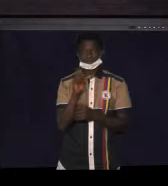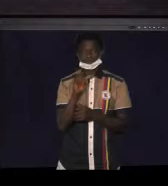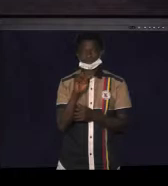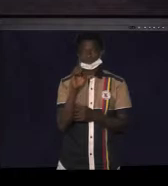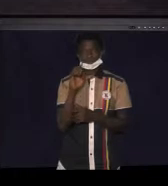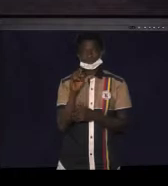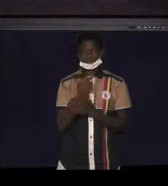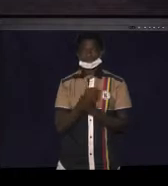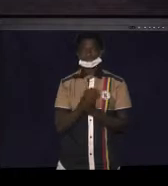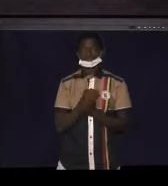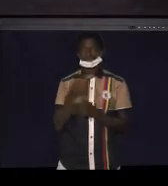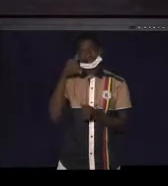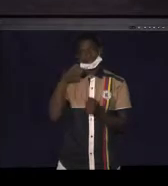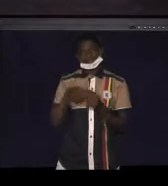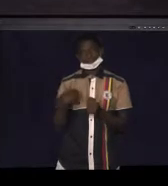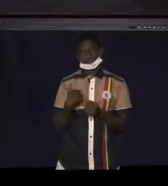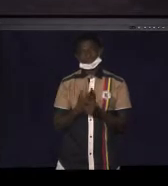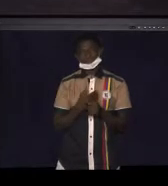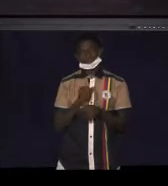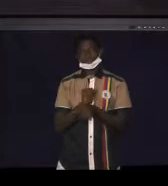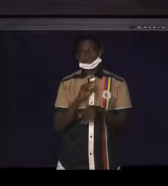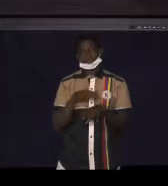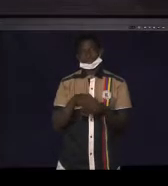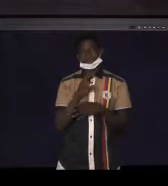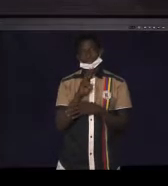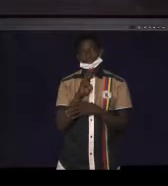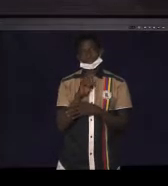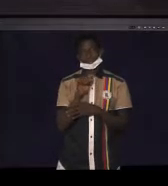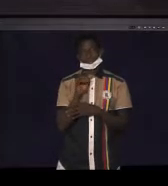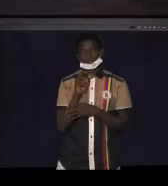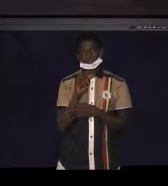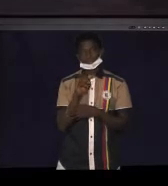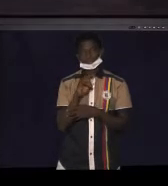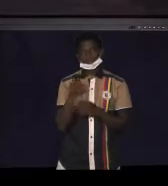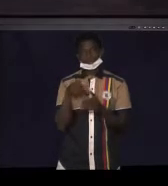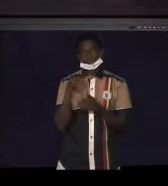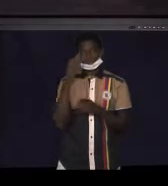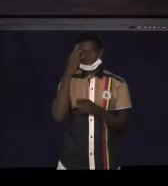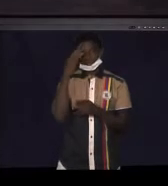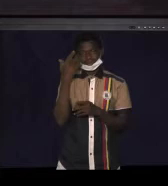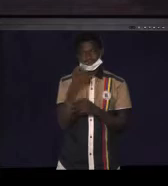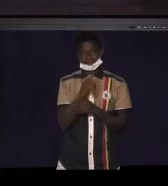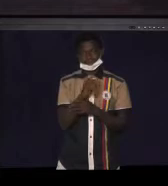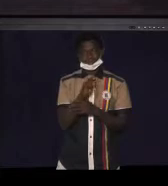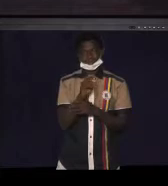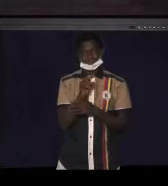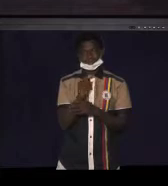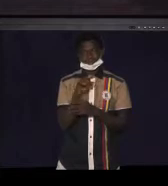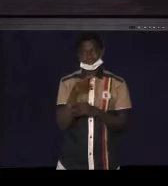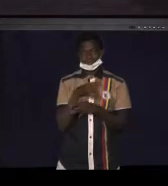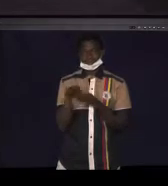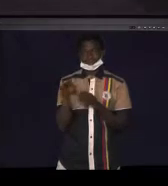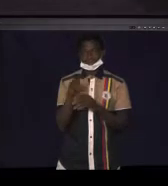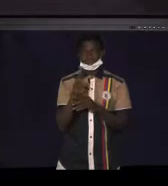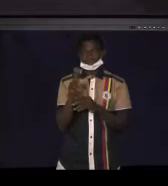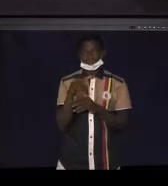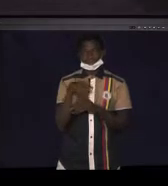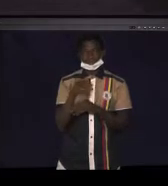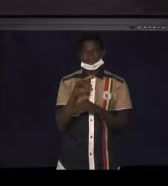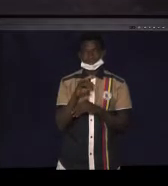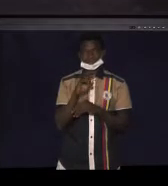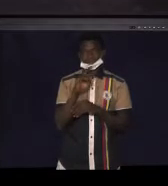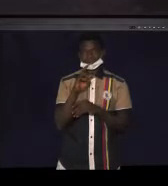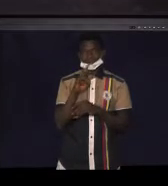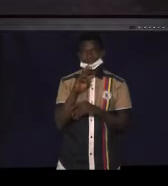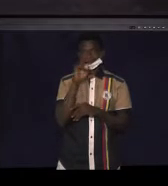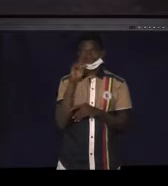450 centimeters squares. Remember our work on volume? When you know the base area, you don't need to use pi r squared again. You only multiply